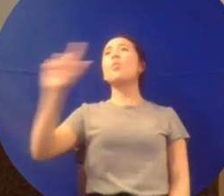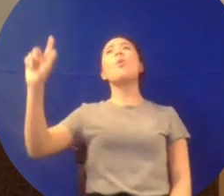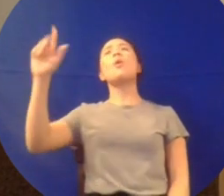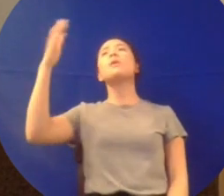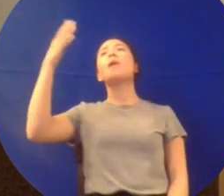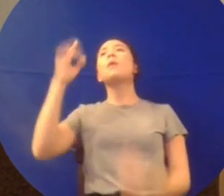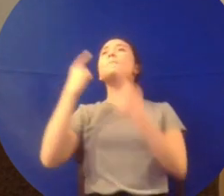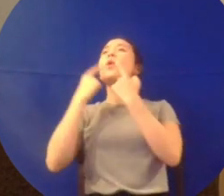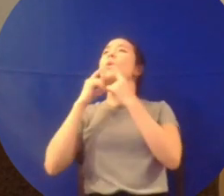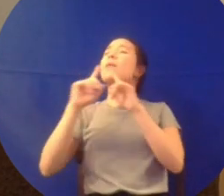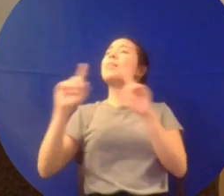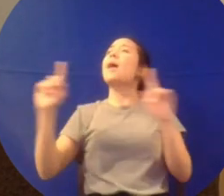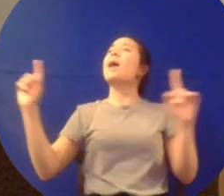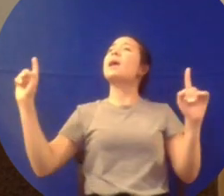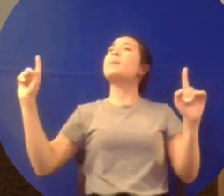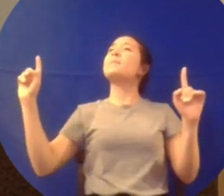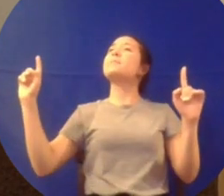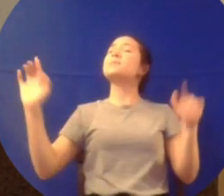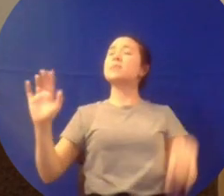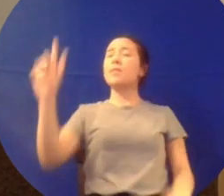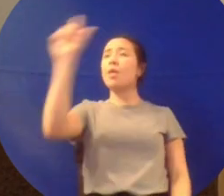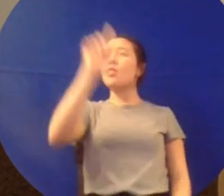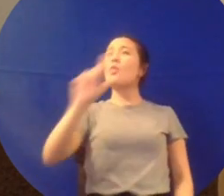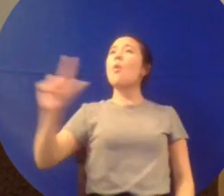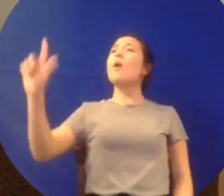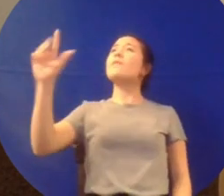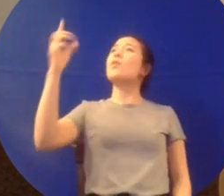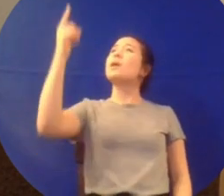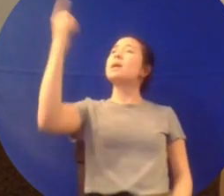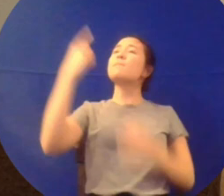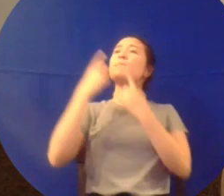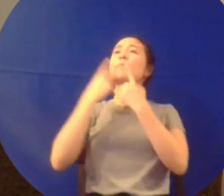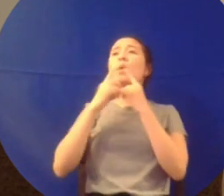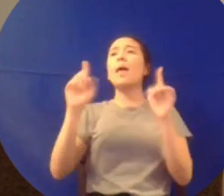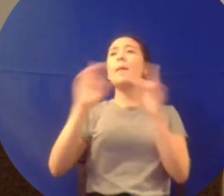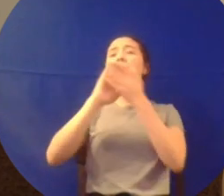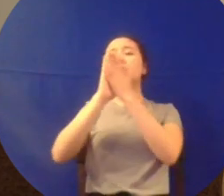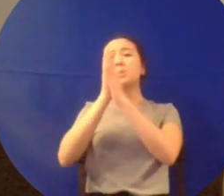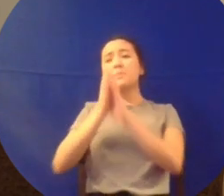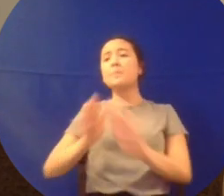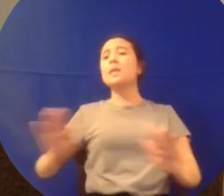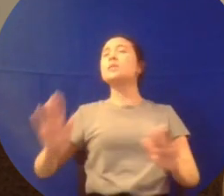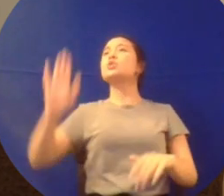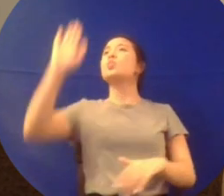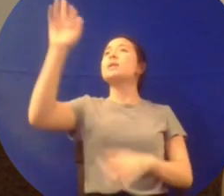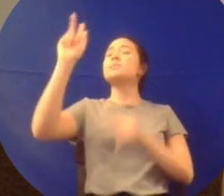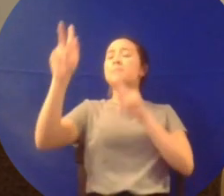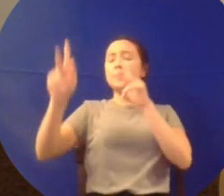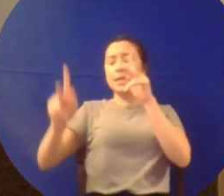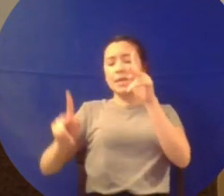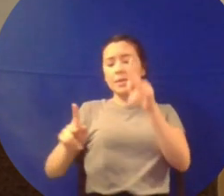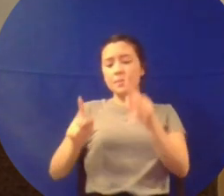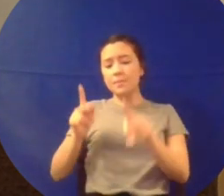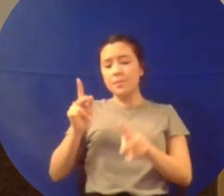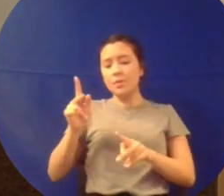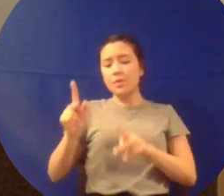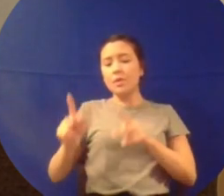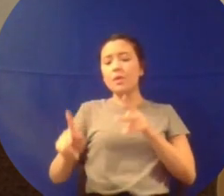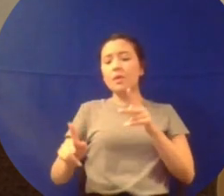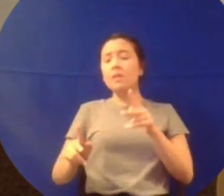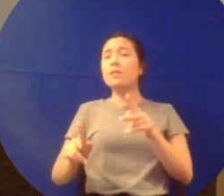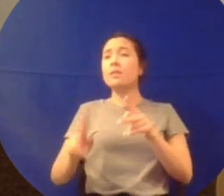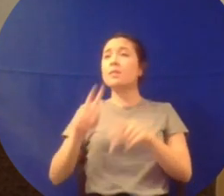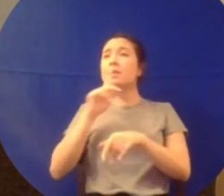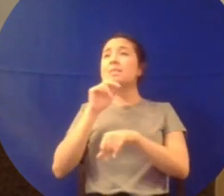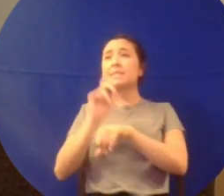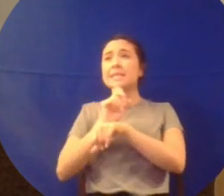proclaims, the Lord, for he proclaims peace to his people. Near indeed